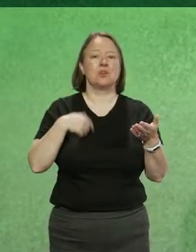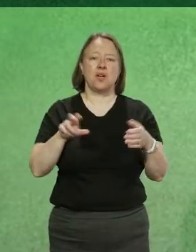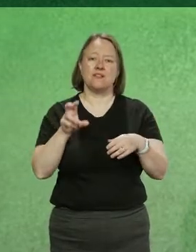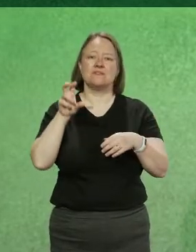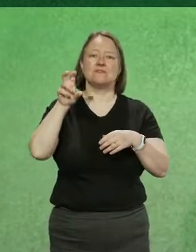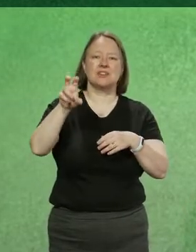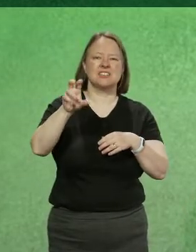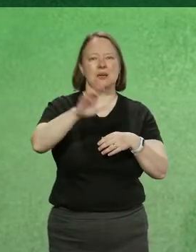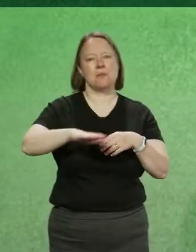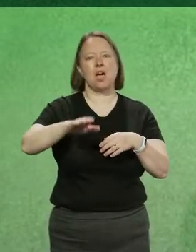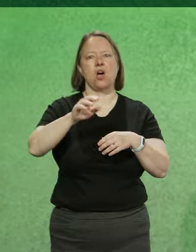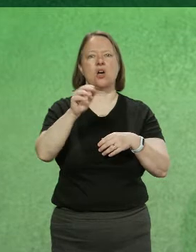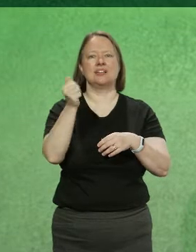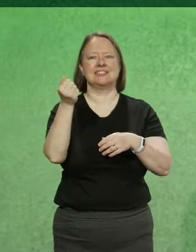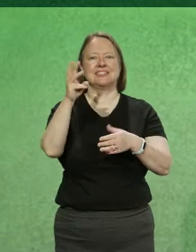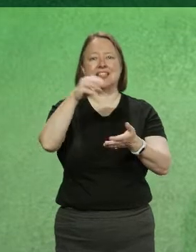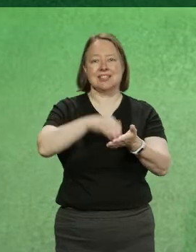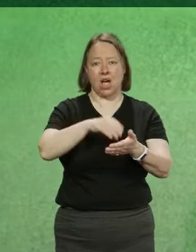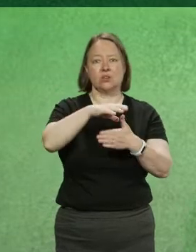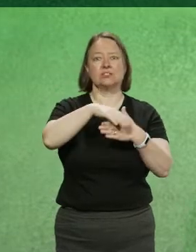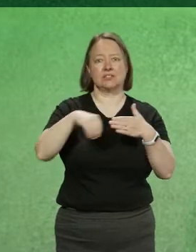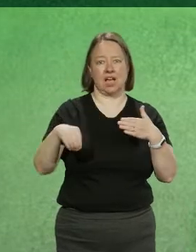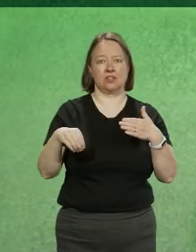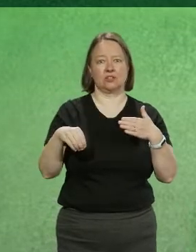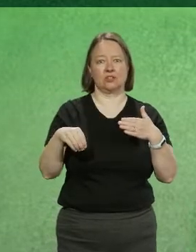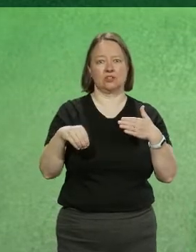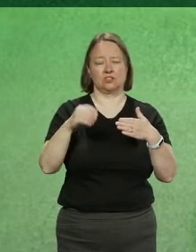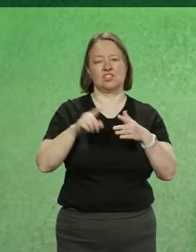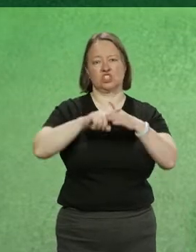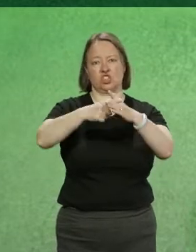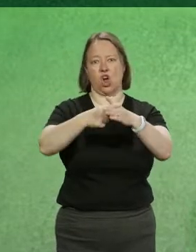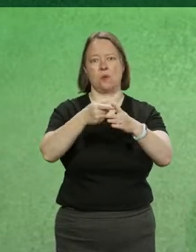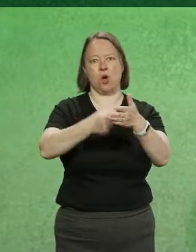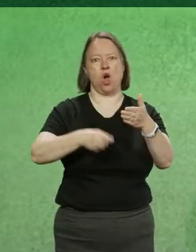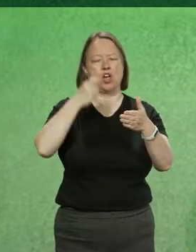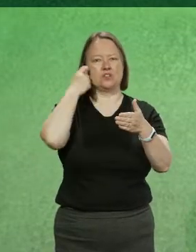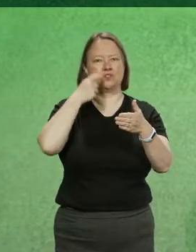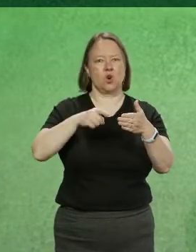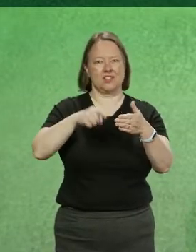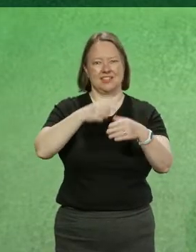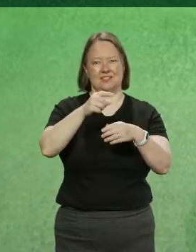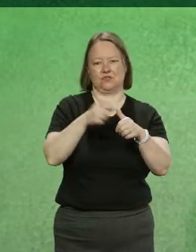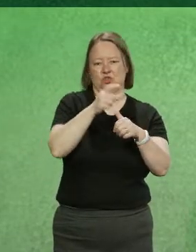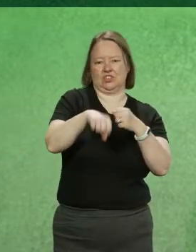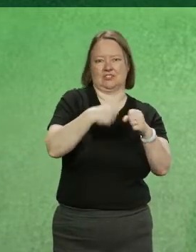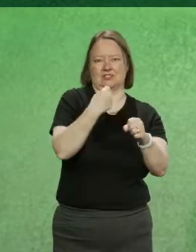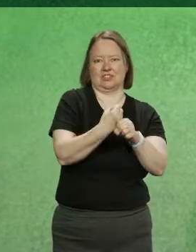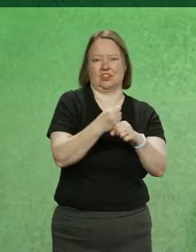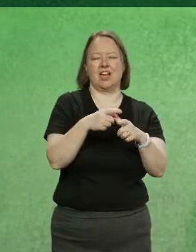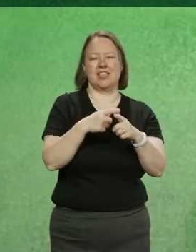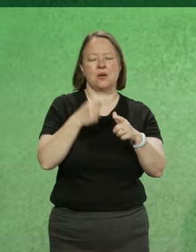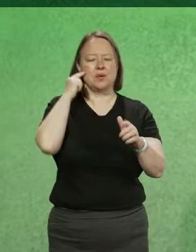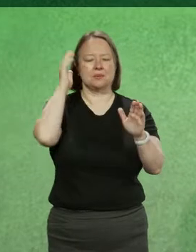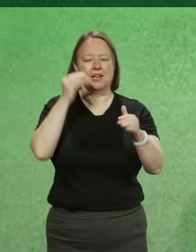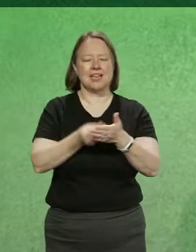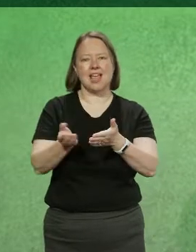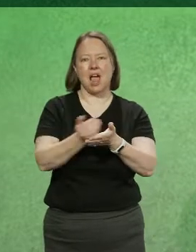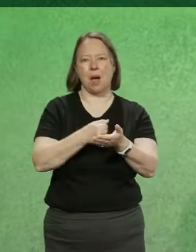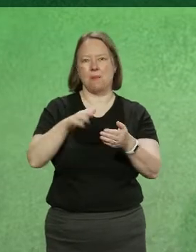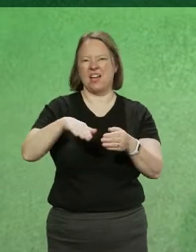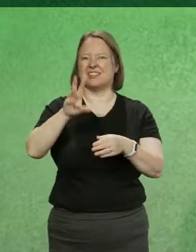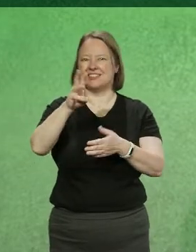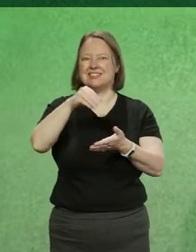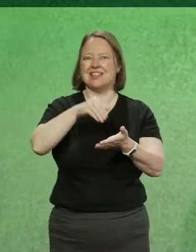investing about $16,000 as startup cost for the first year. And with this, we are expecting an income of about